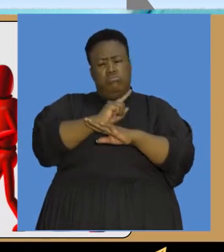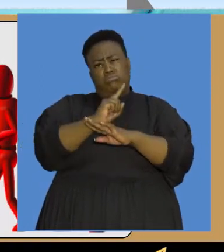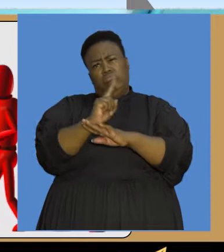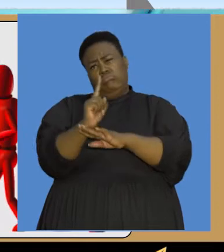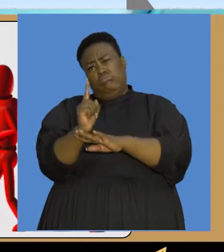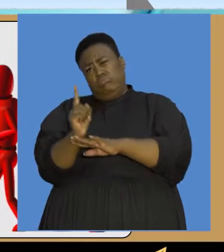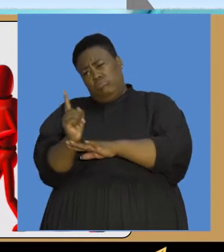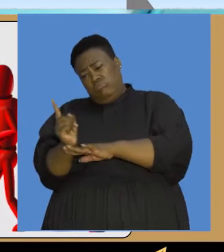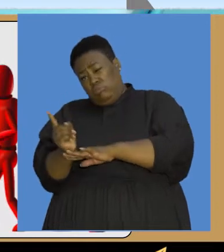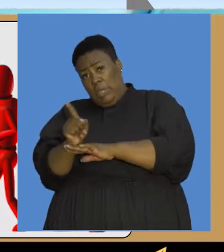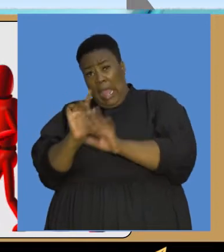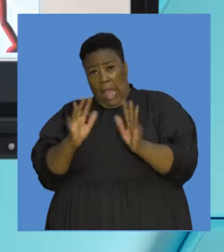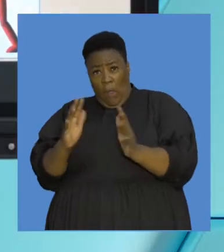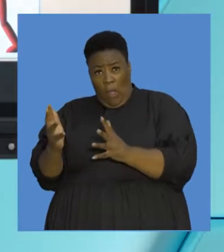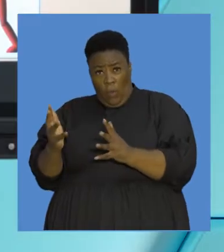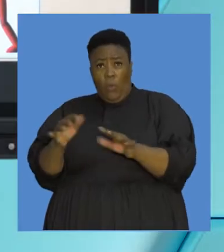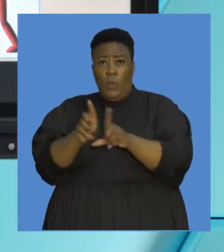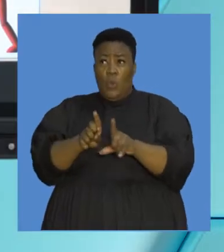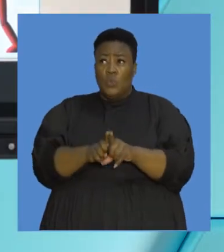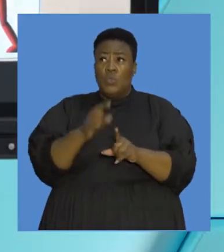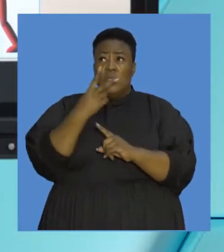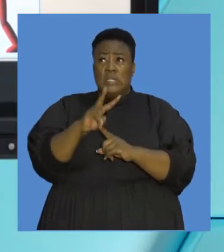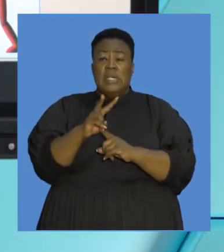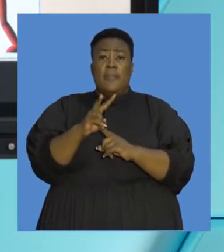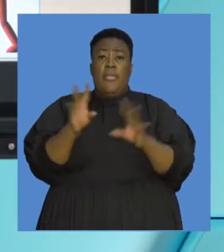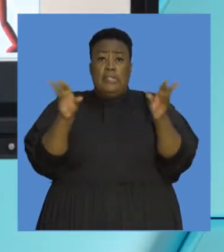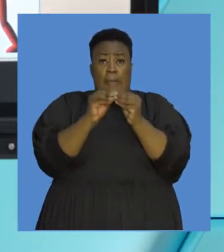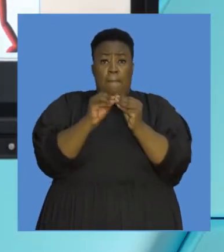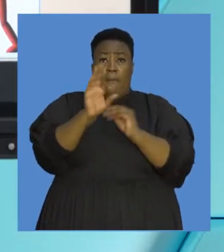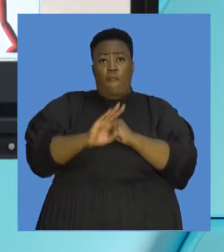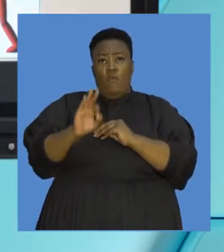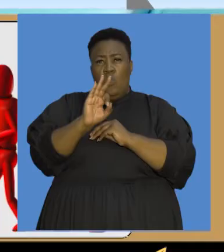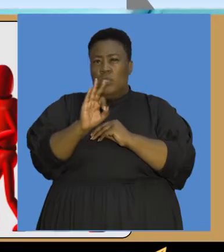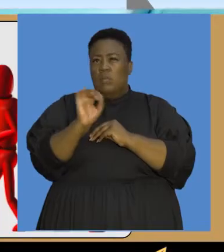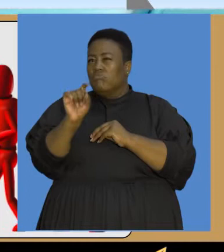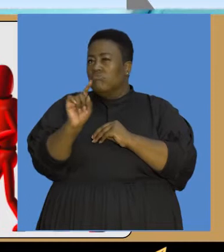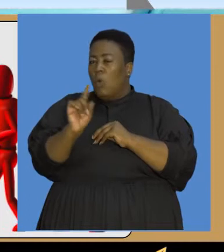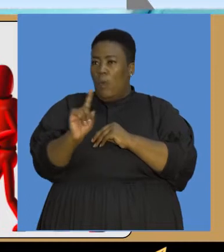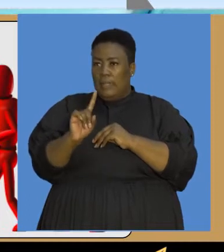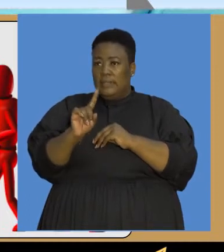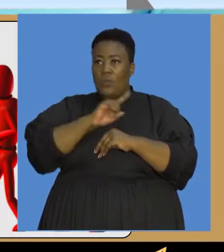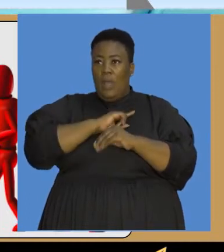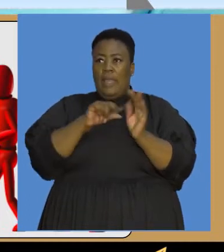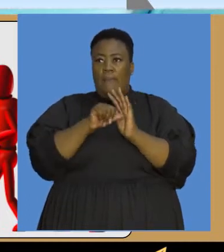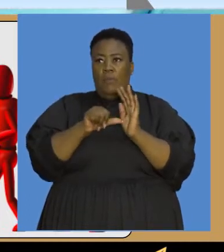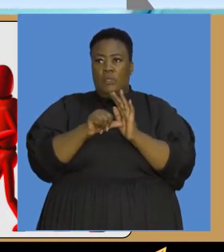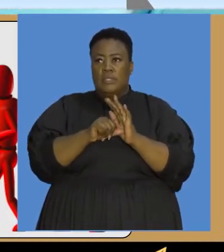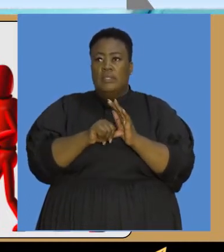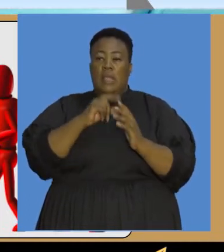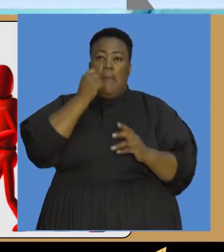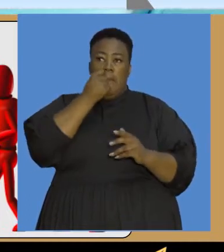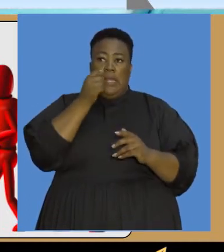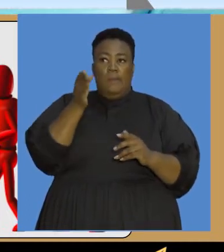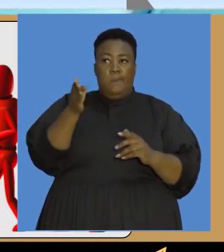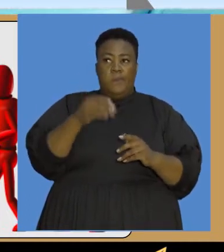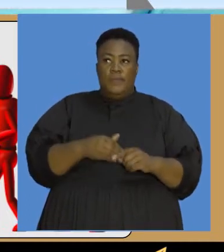doing, and look at what the sum of the forces are, okay? Because this is very important. So we're going to put a little man on the